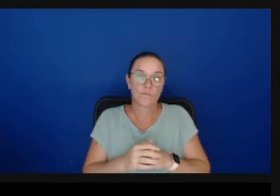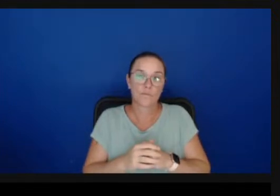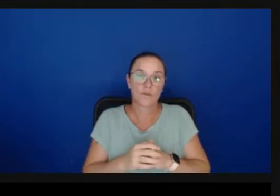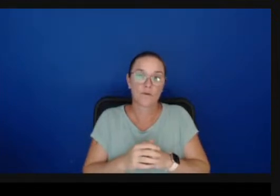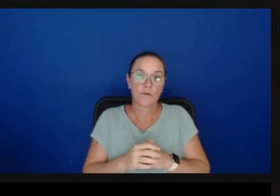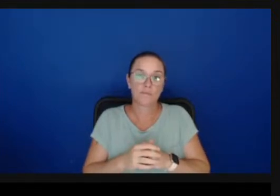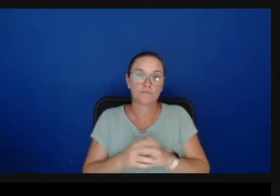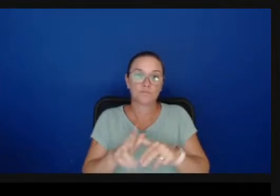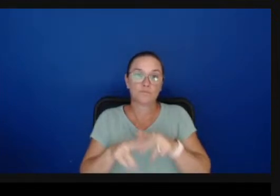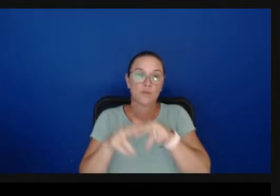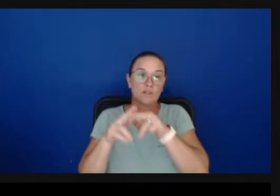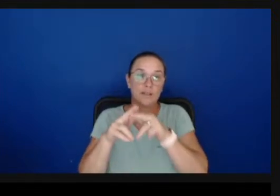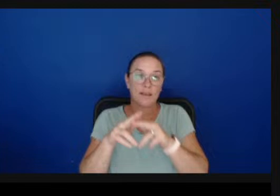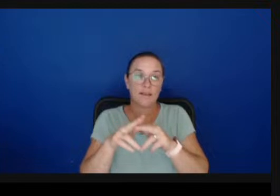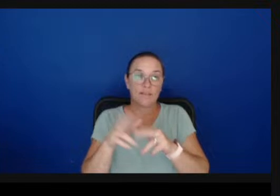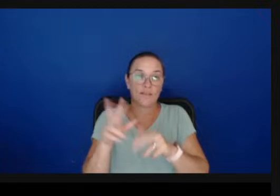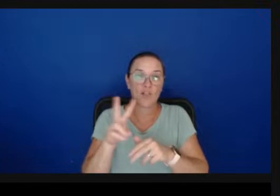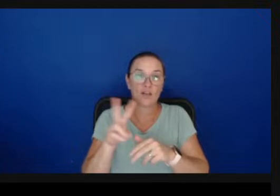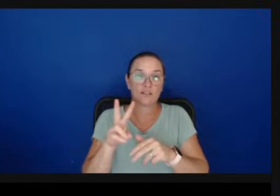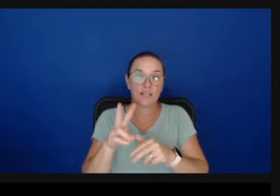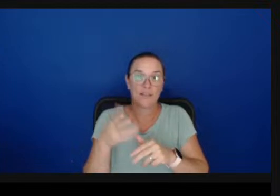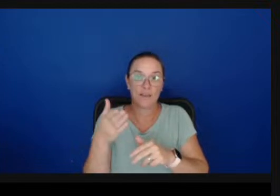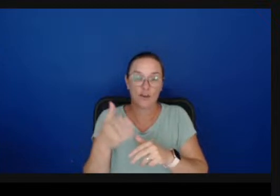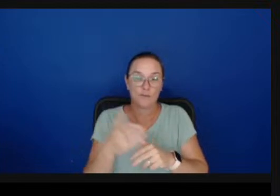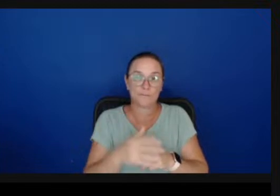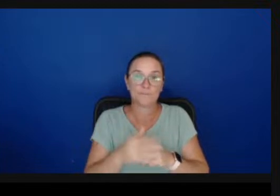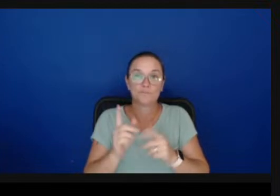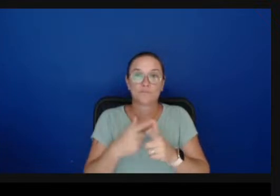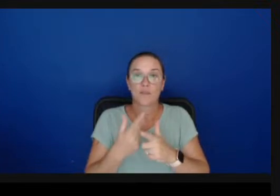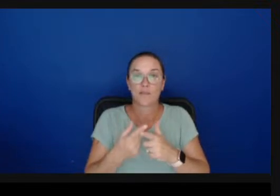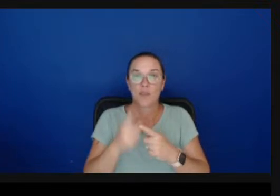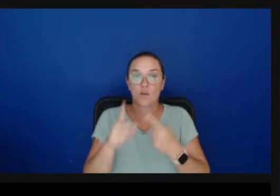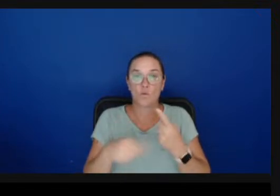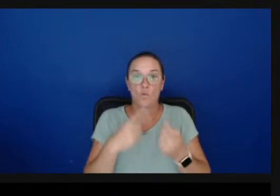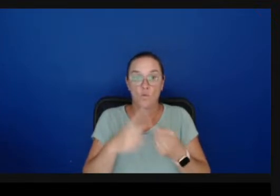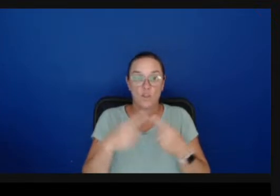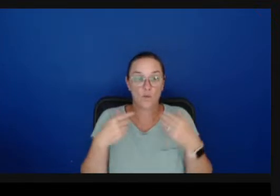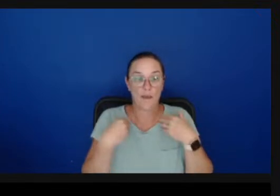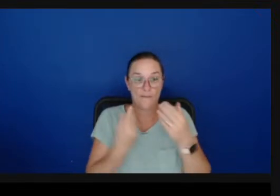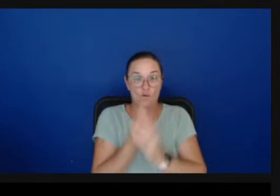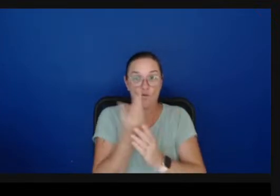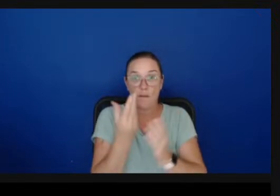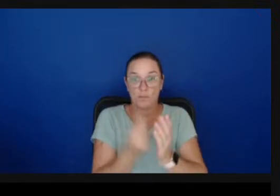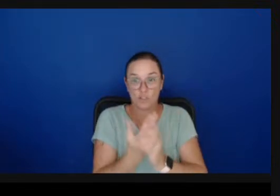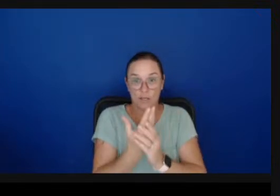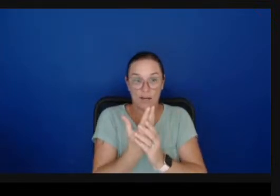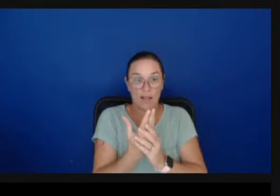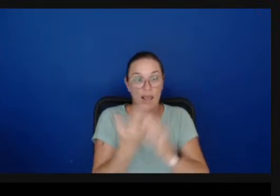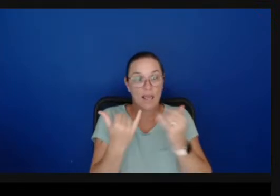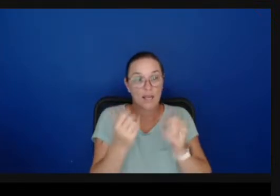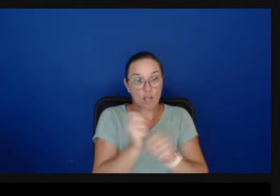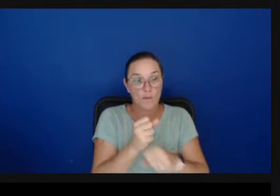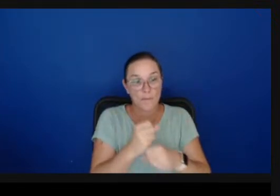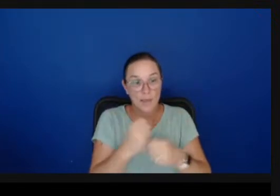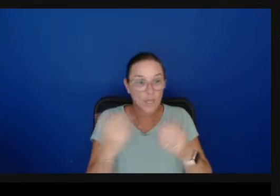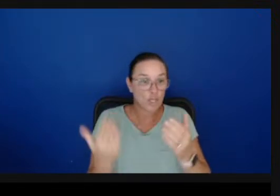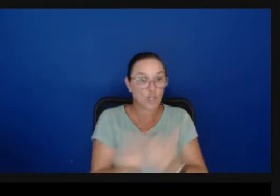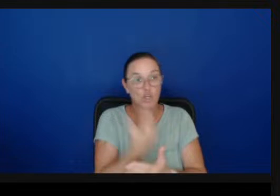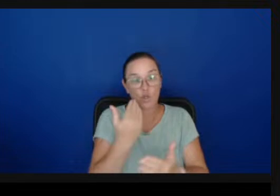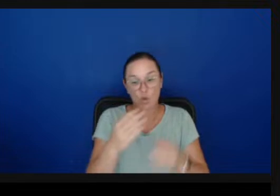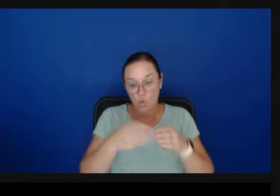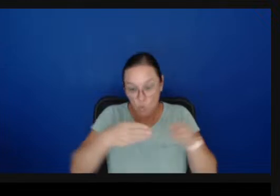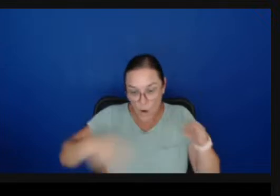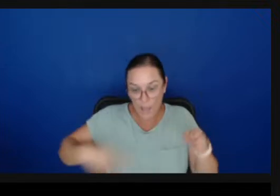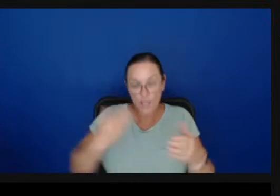velocity increase here. And then once you have an eruption actually happen, now you're making new cracks in new airspace. And